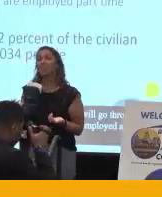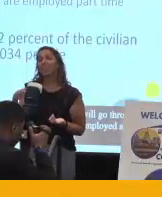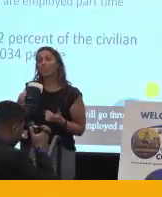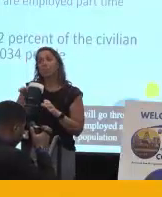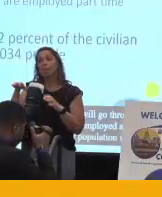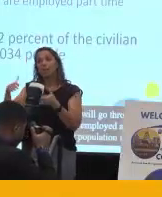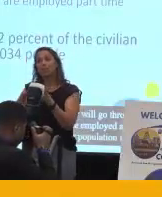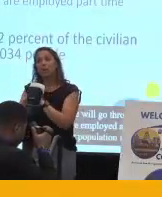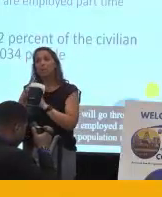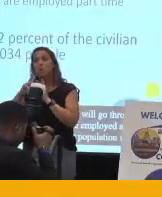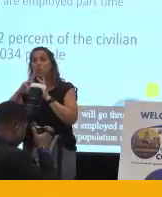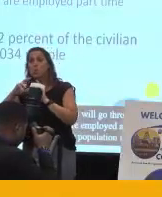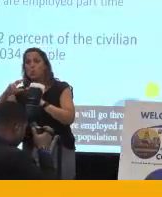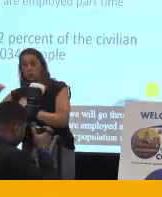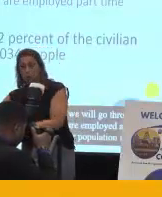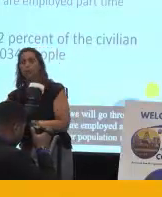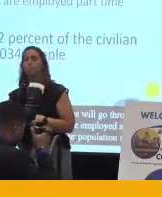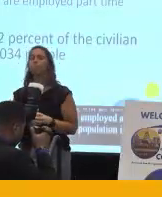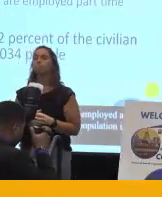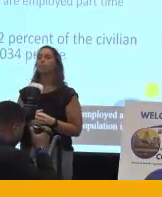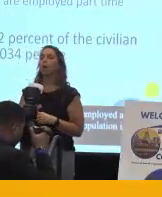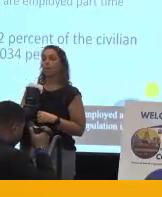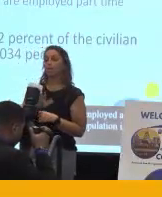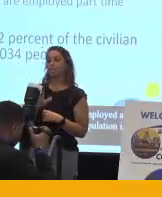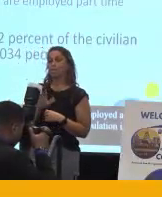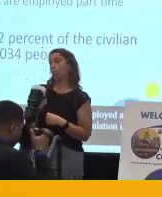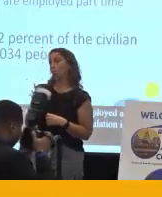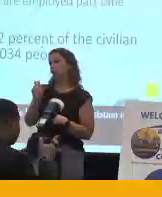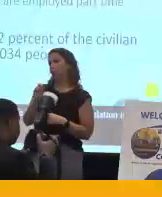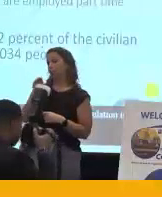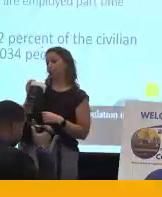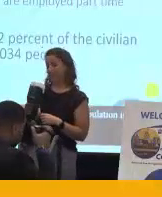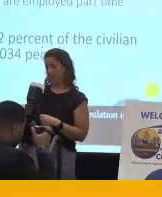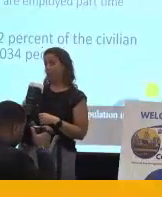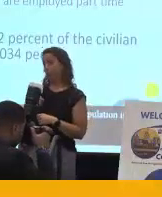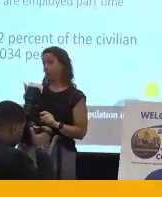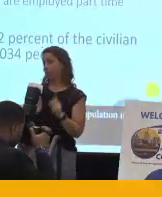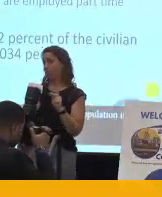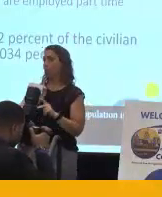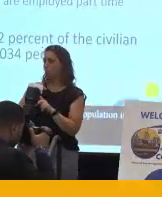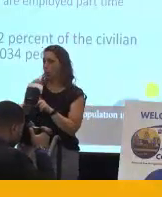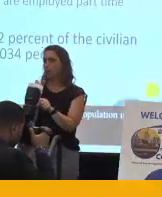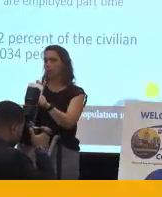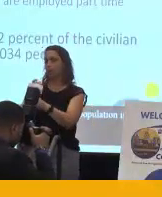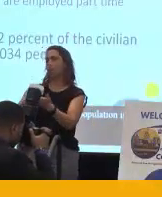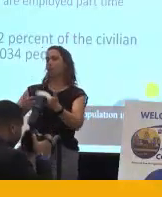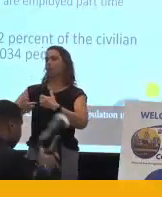population. About 30% of those individuals with a disability are only employed